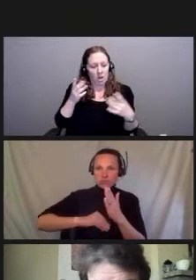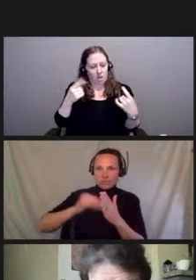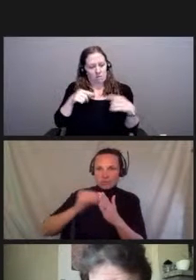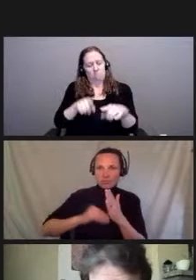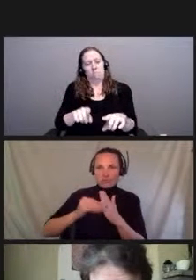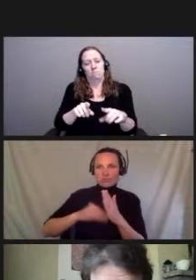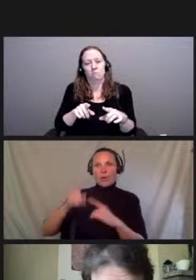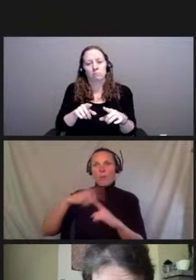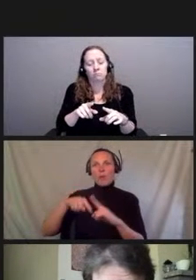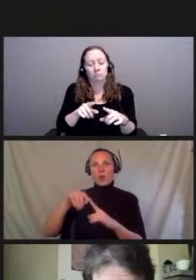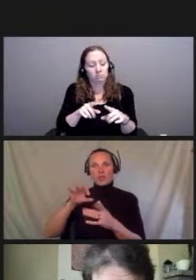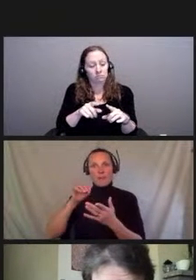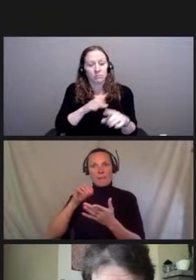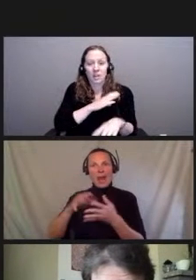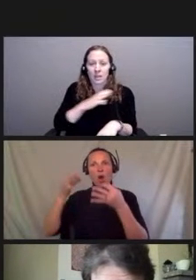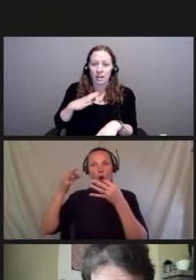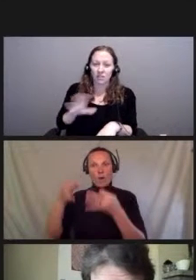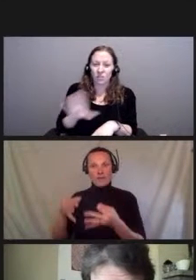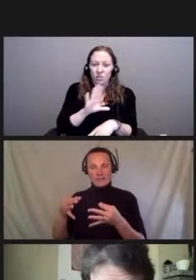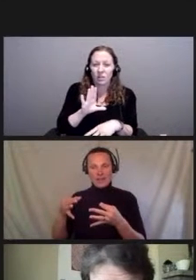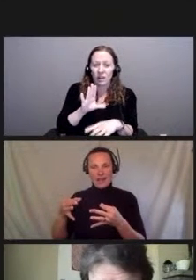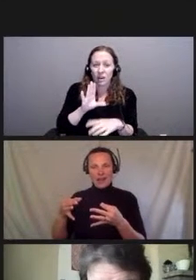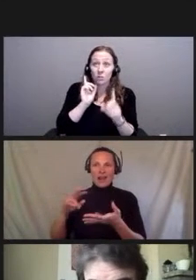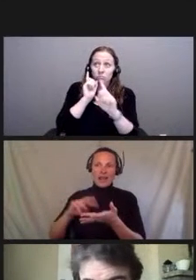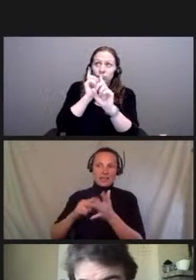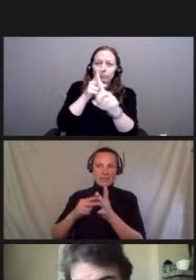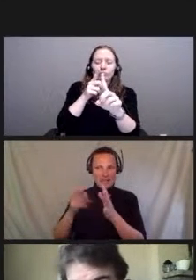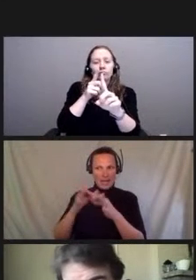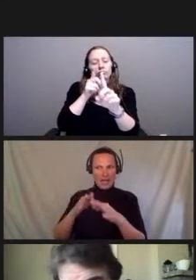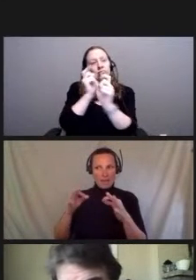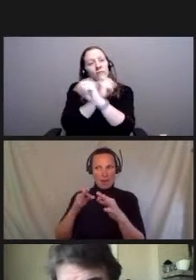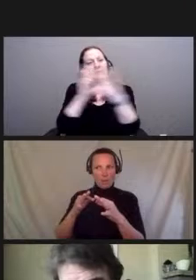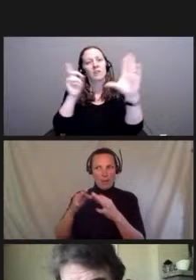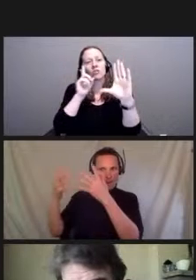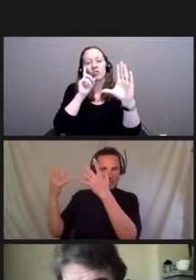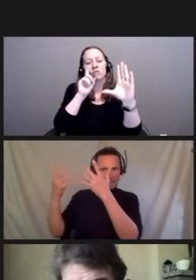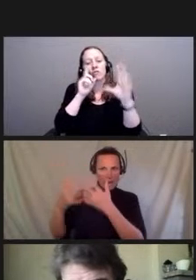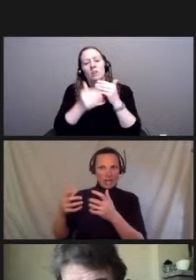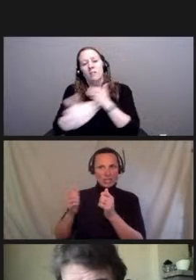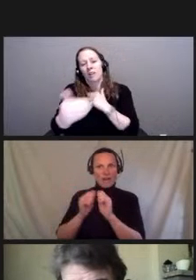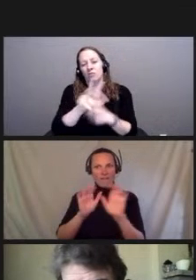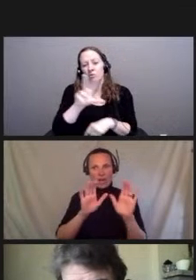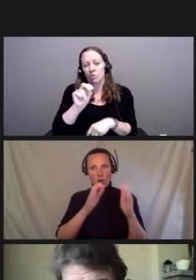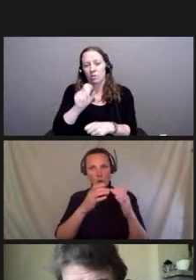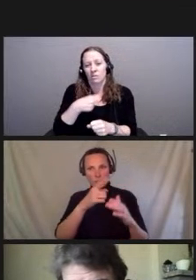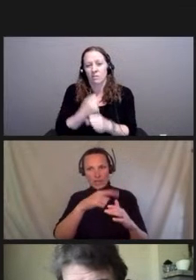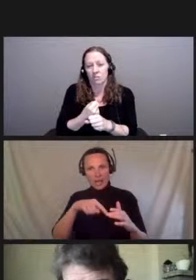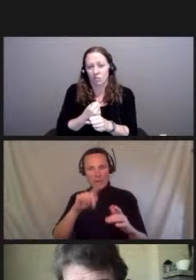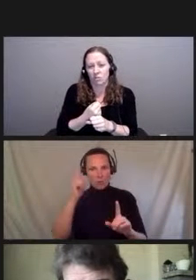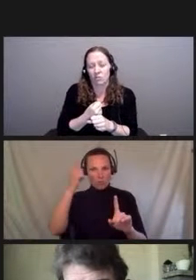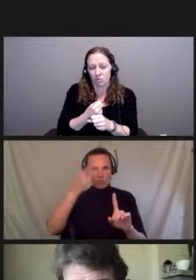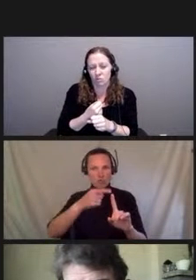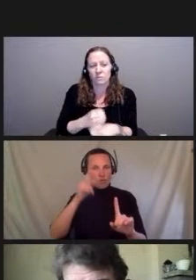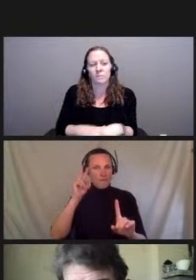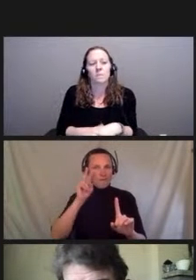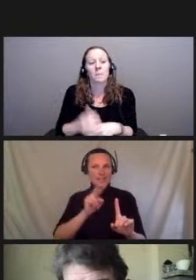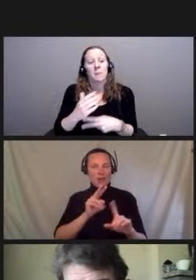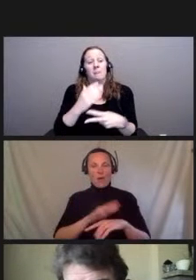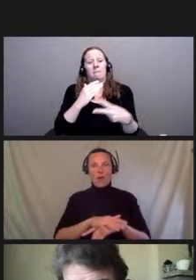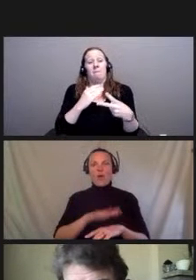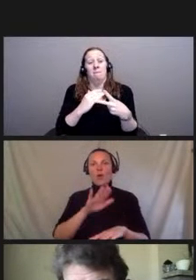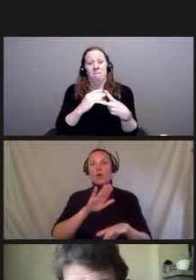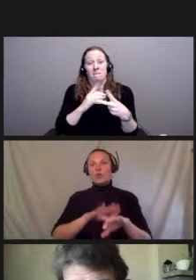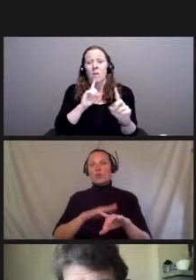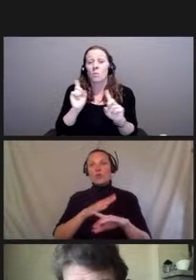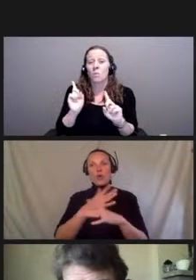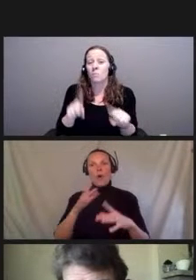achieve council's direction and vision for the future of waste management over the next 30 years. So secondly, the report will